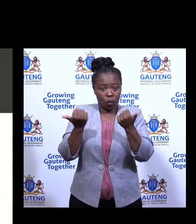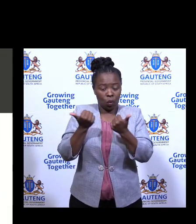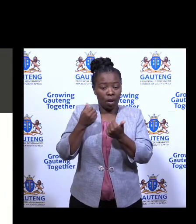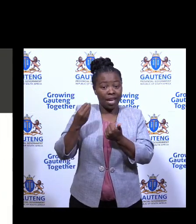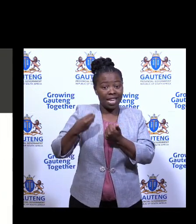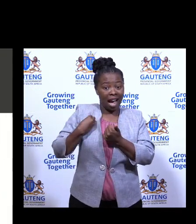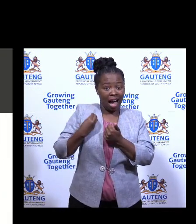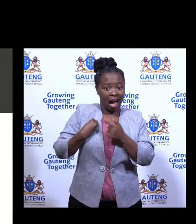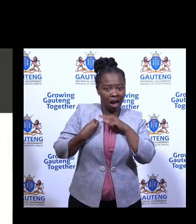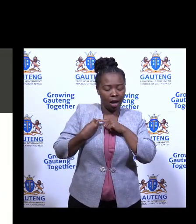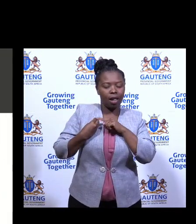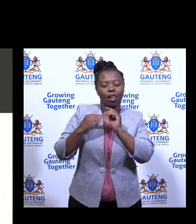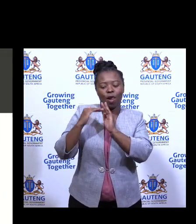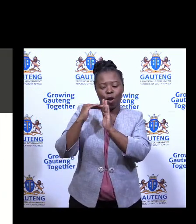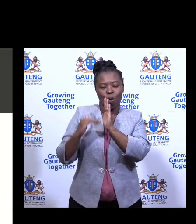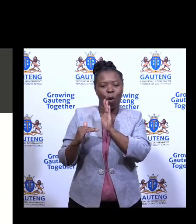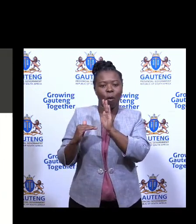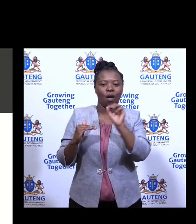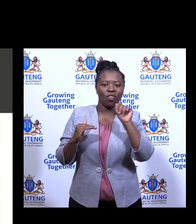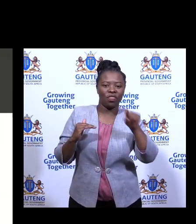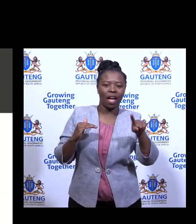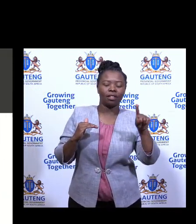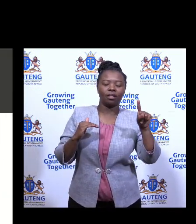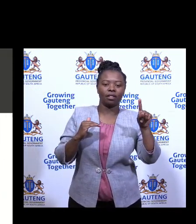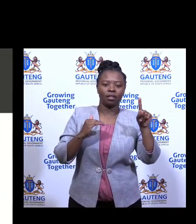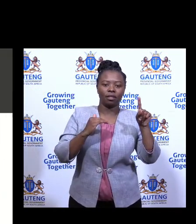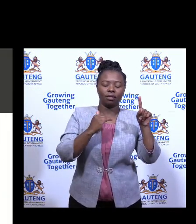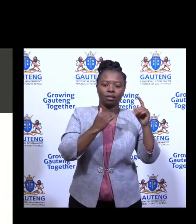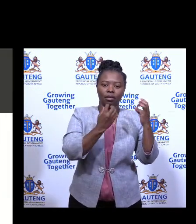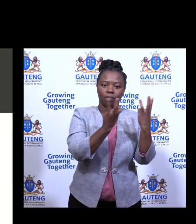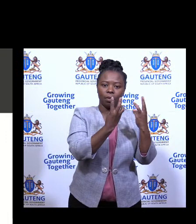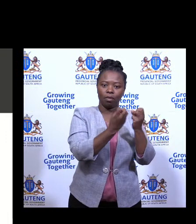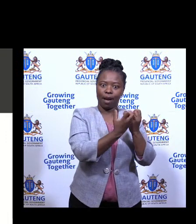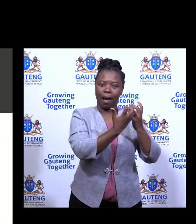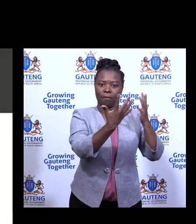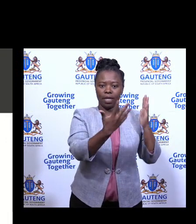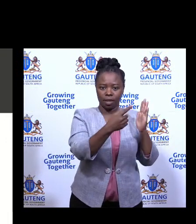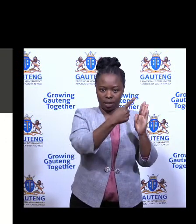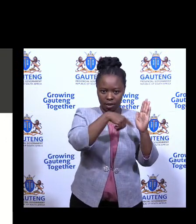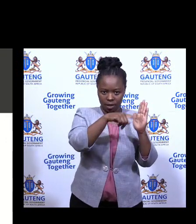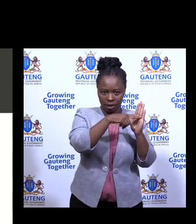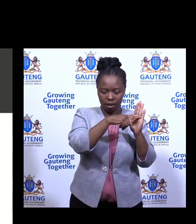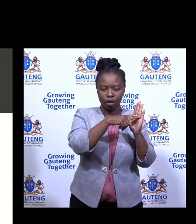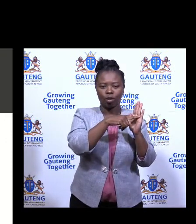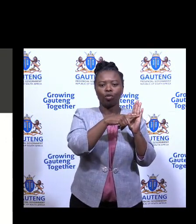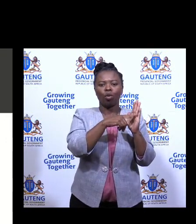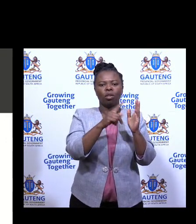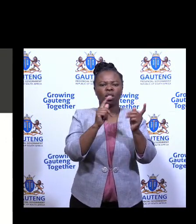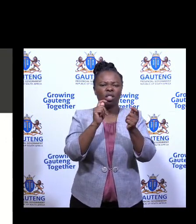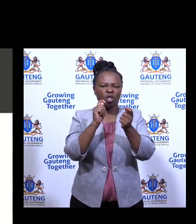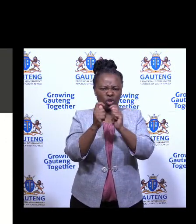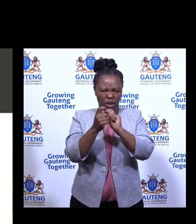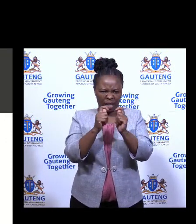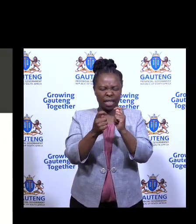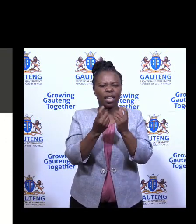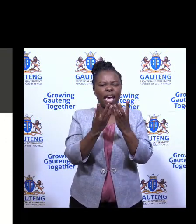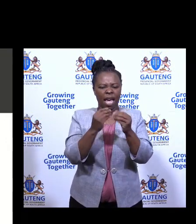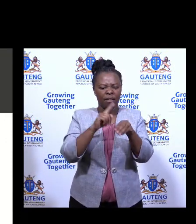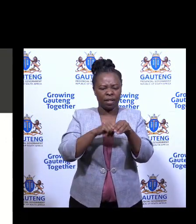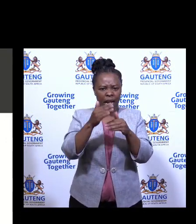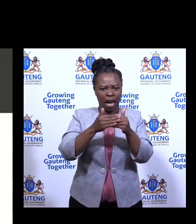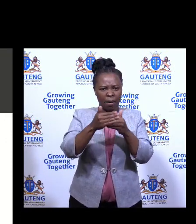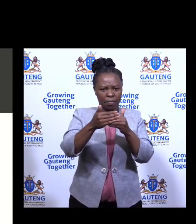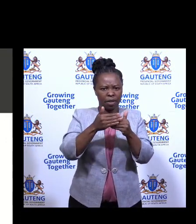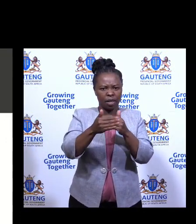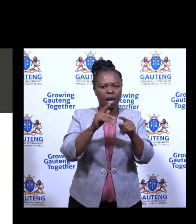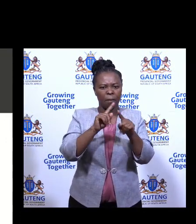groups is much lower than the percentage of population that we have in there. There's been very little change in that trend over time, although we did